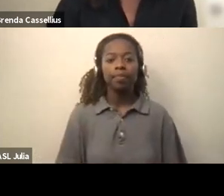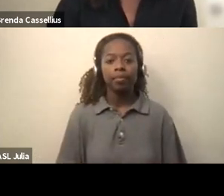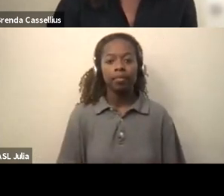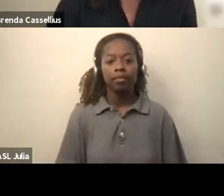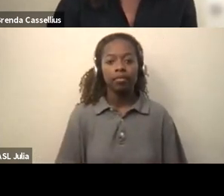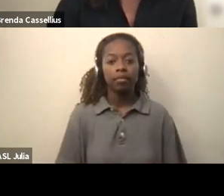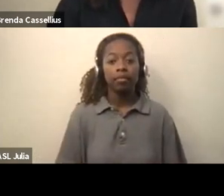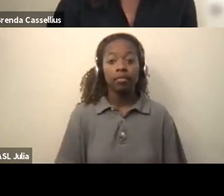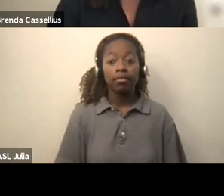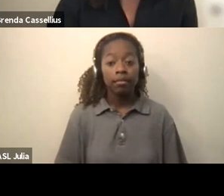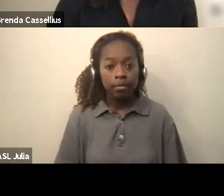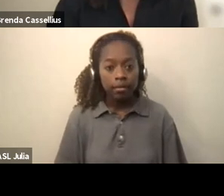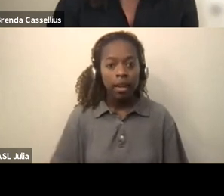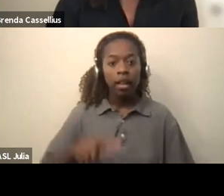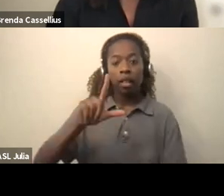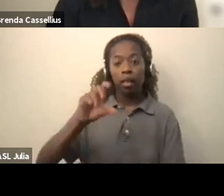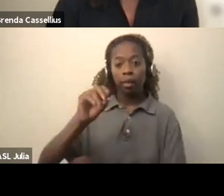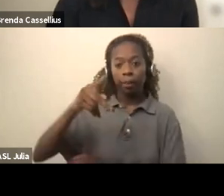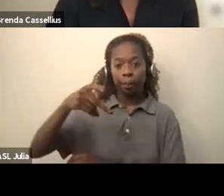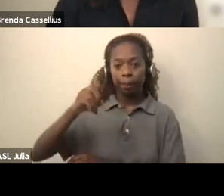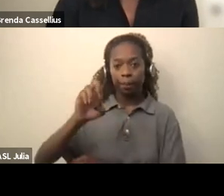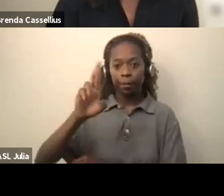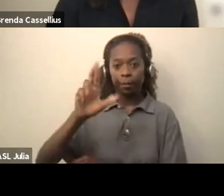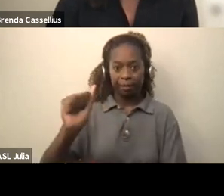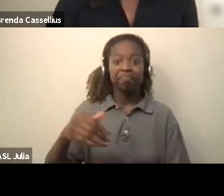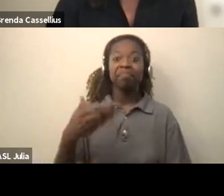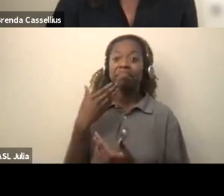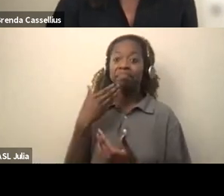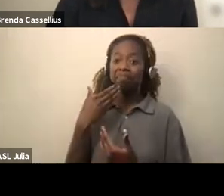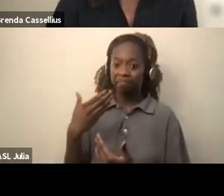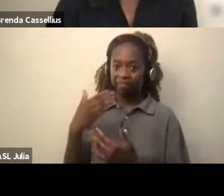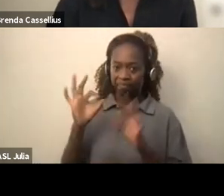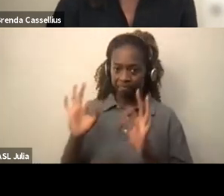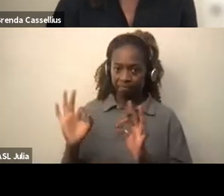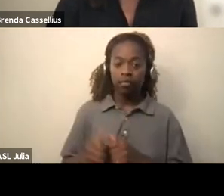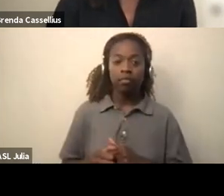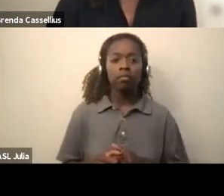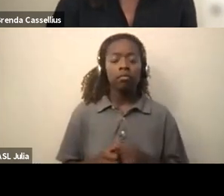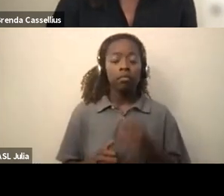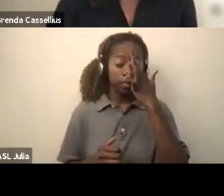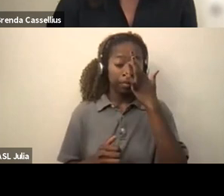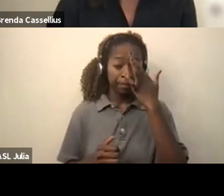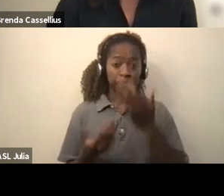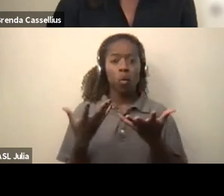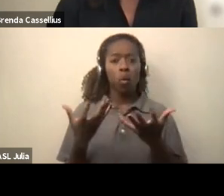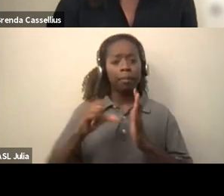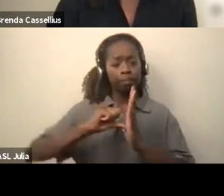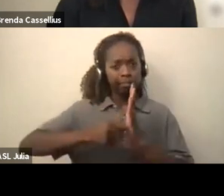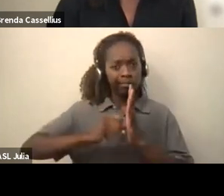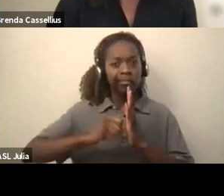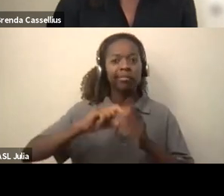miss lopera uh thank you chair robinson um i just want to reiterate the pieces around